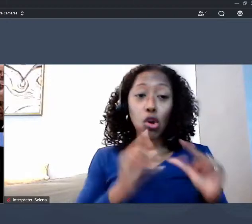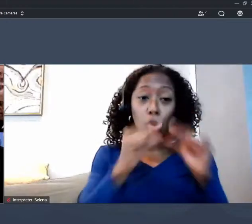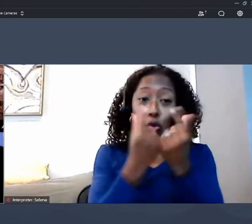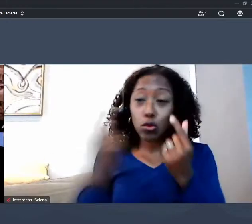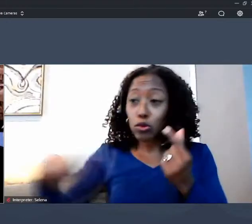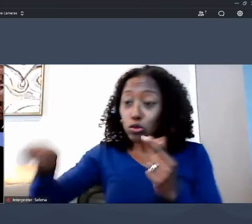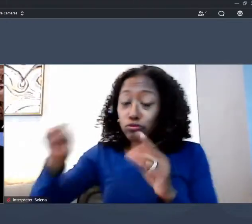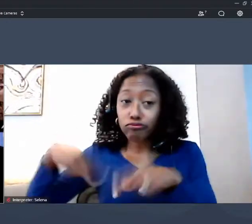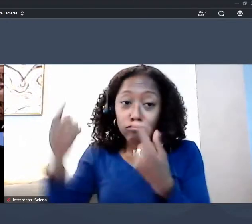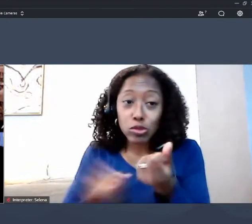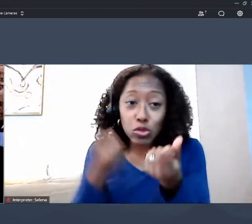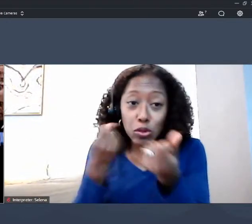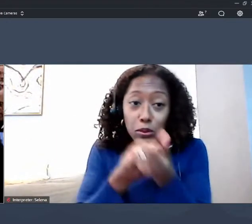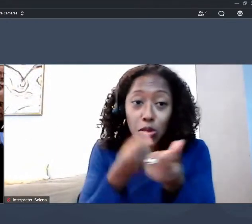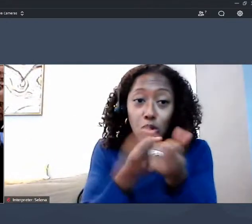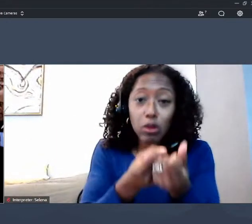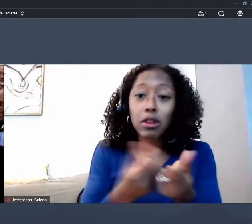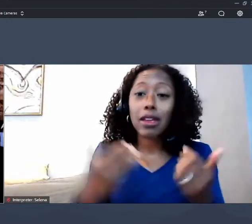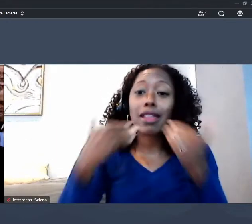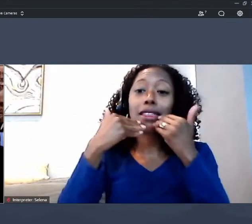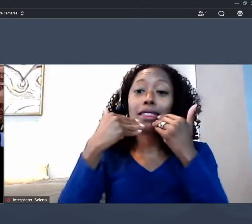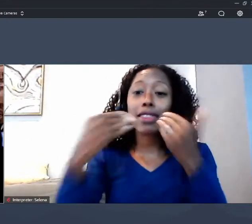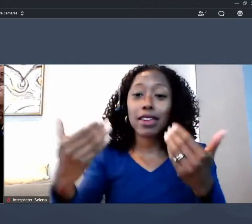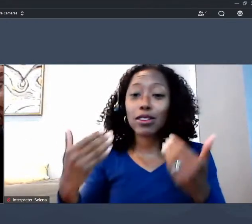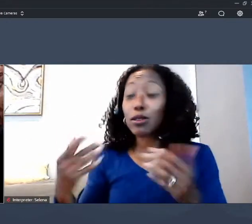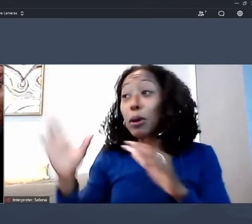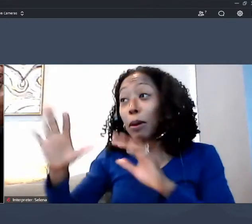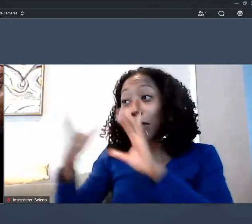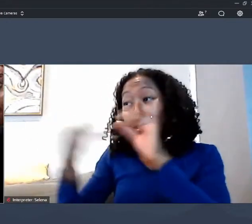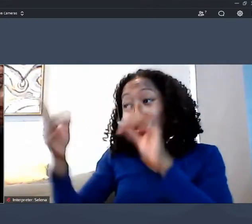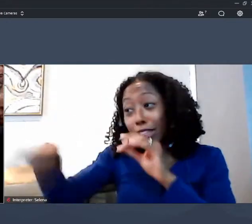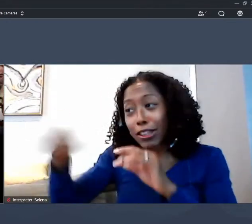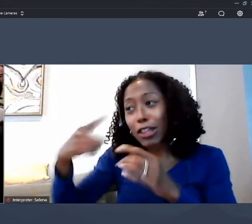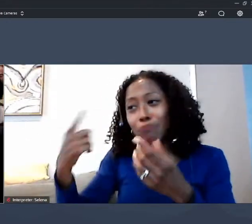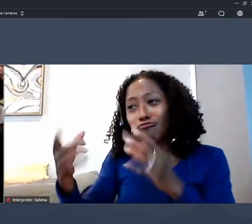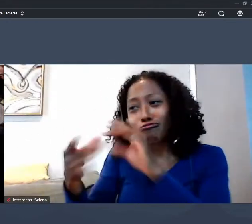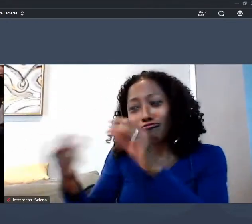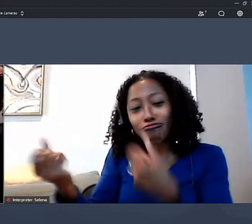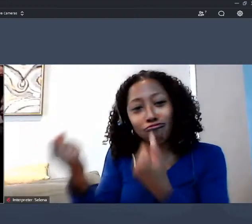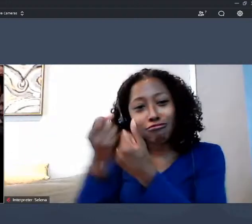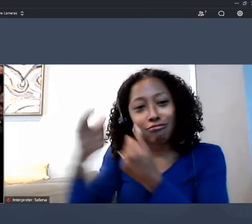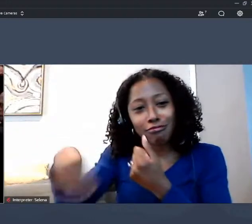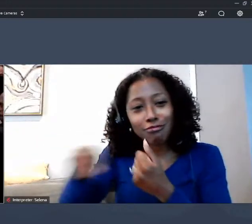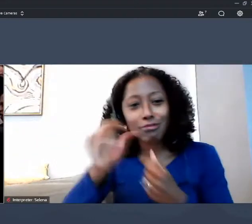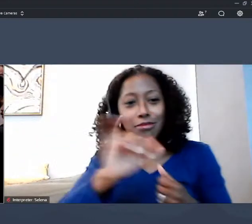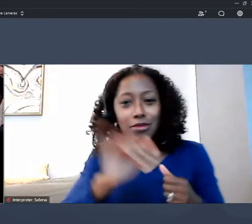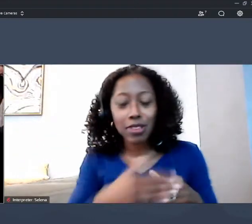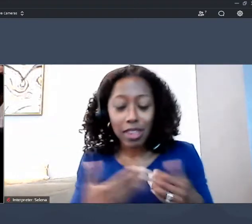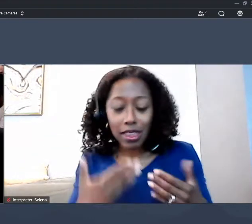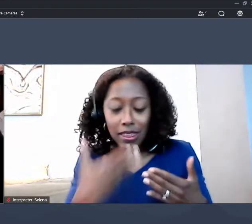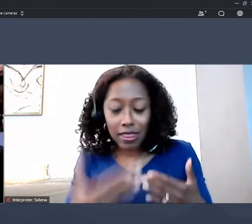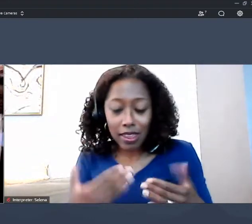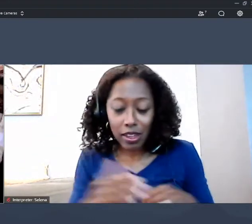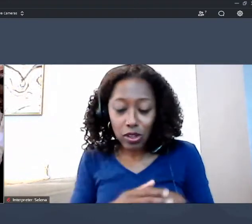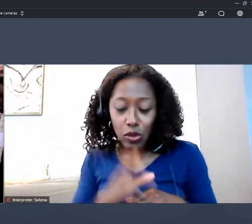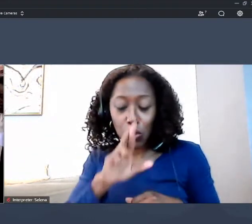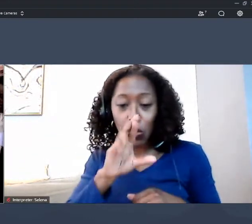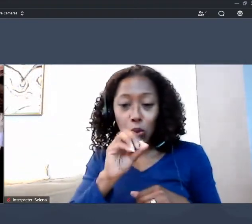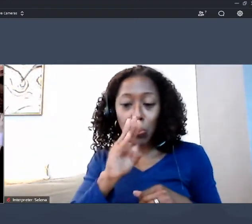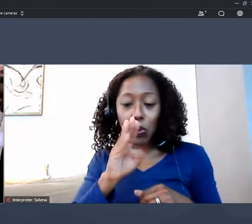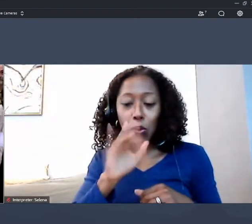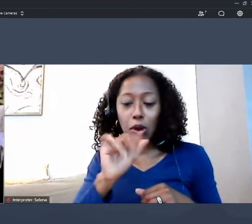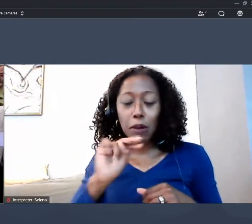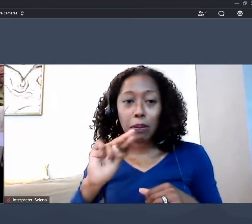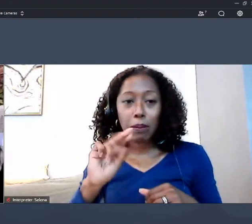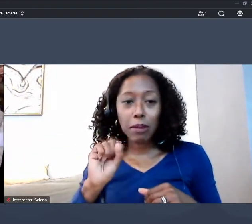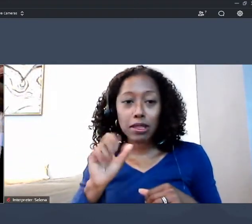years, and everything else they said. Thank you very much. Council Lady Robinson, you're recognized. I just